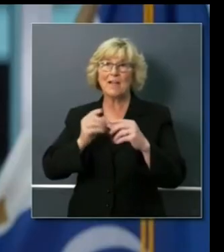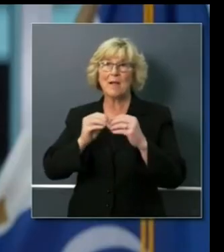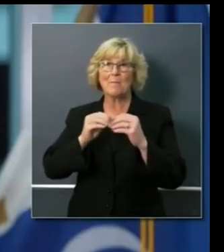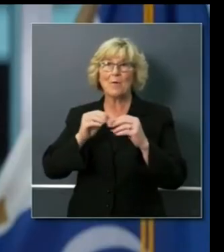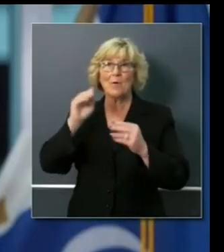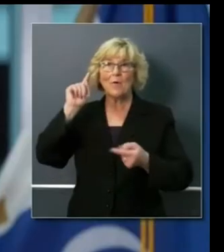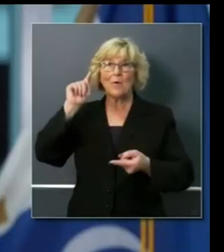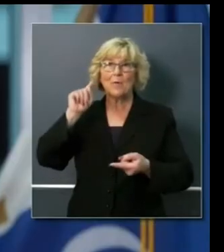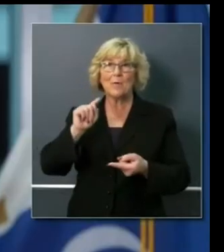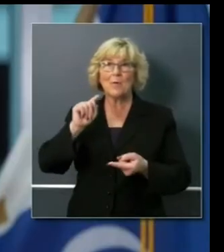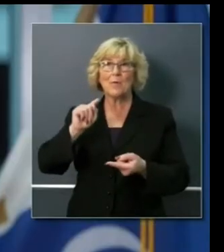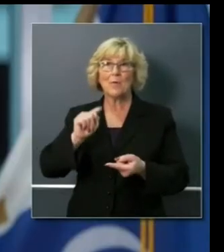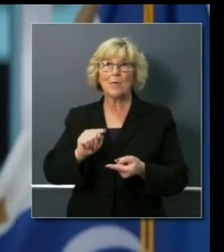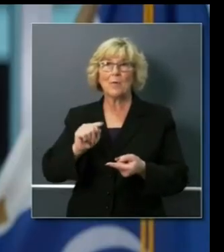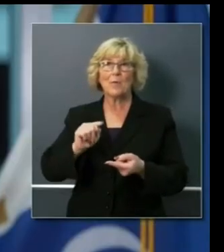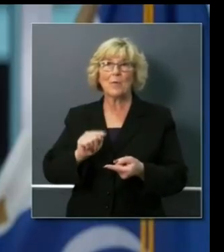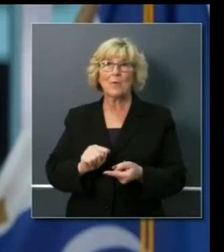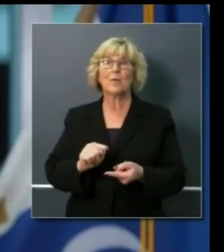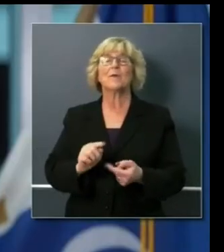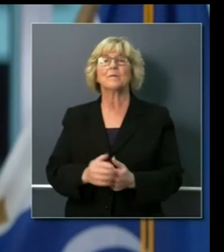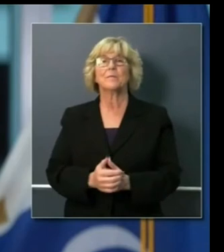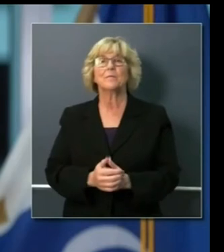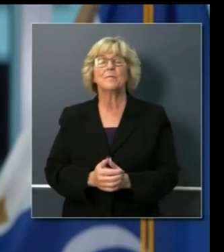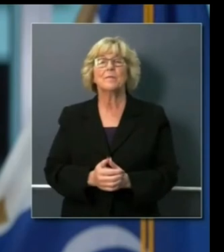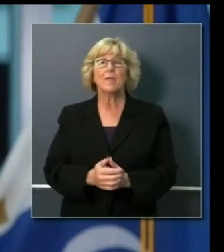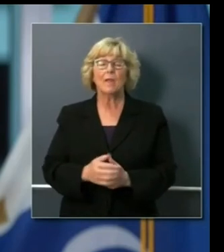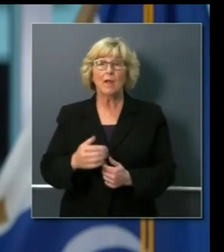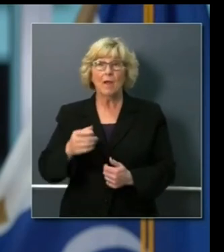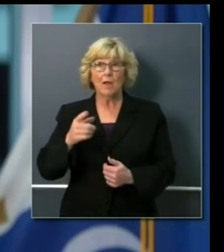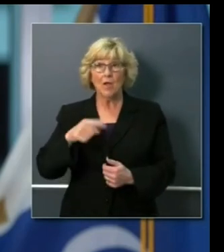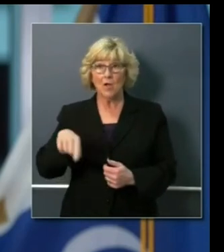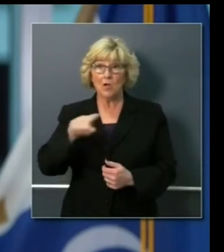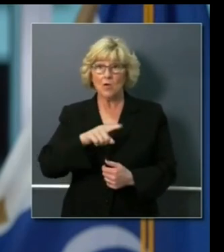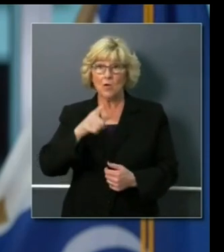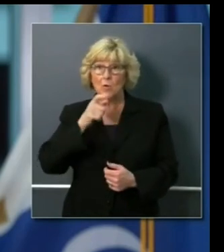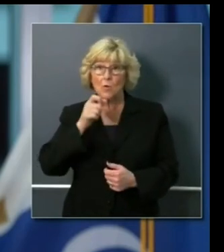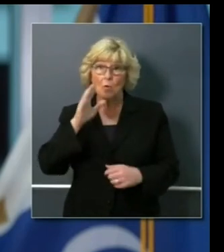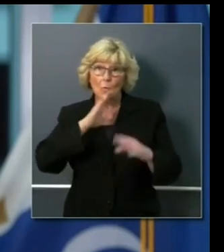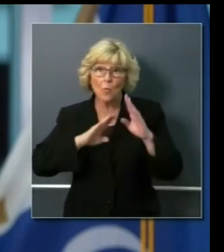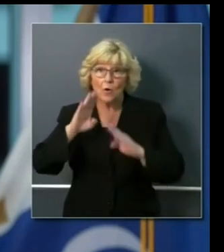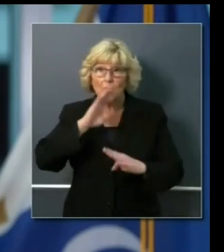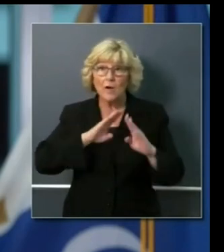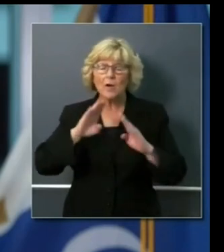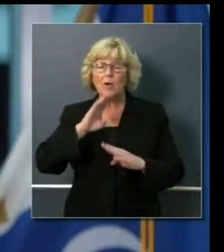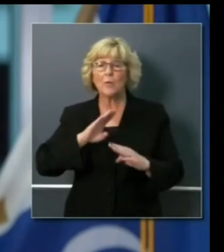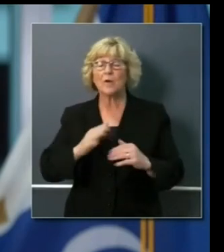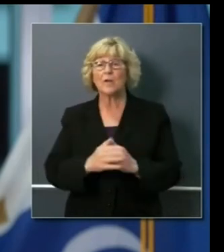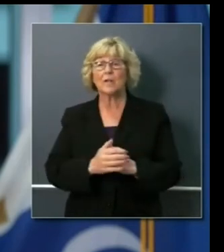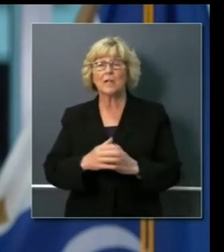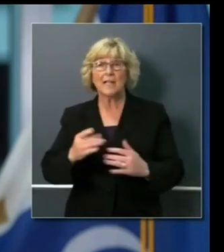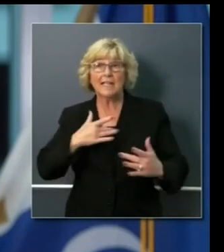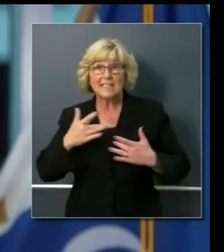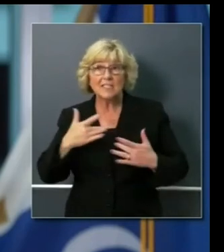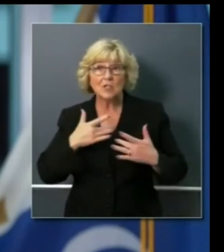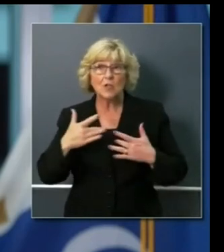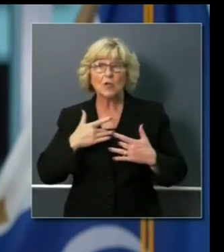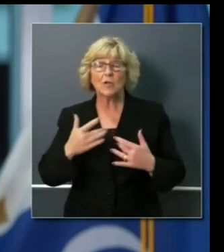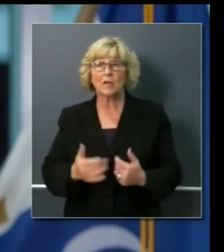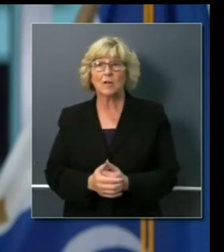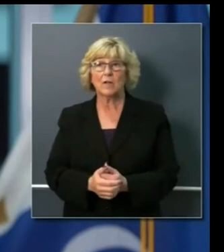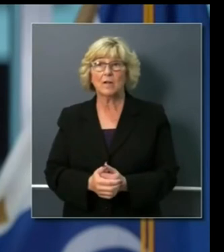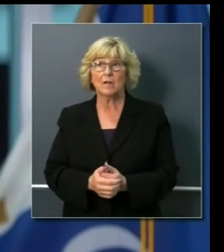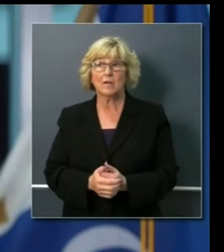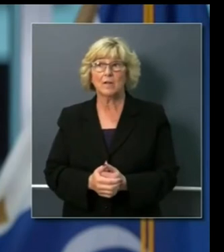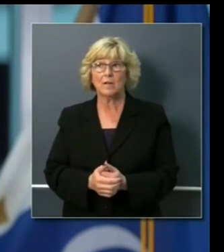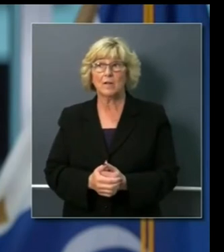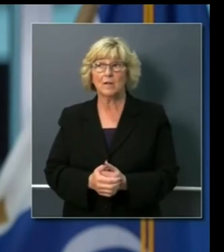I also want to just make a point to those that are anxious on another topic about the